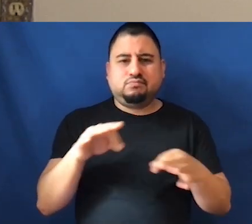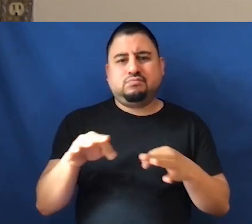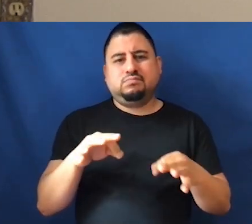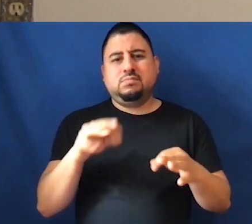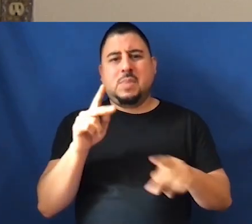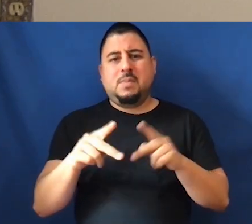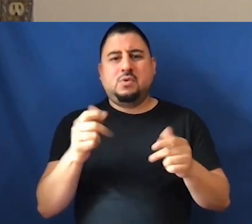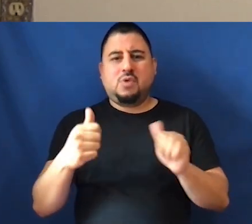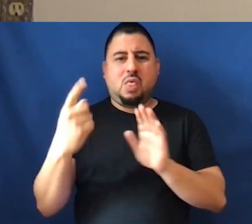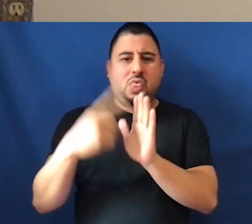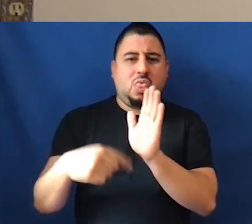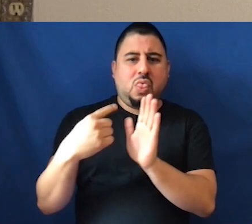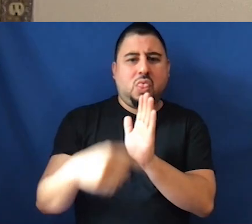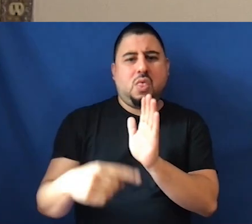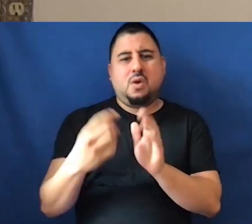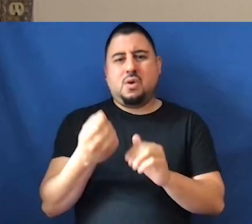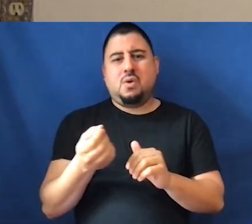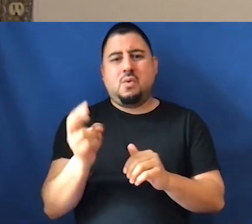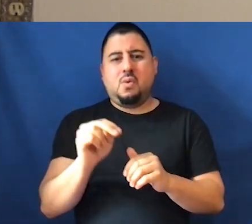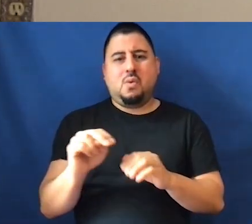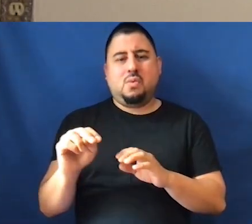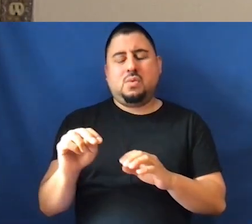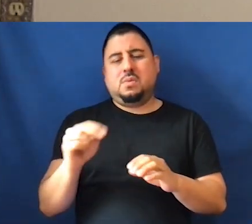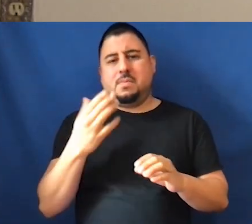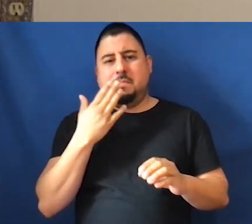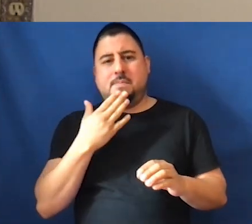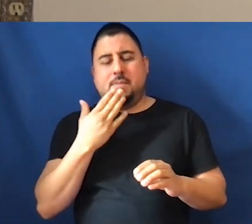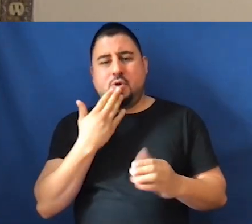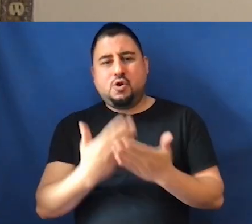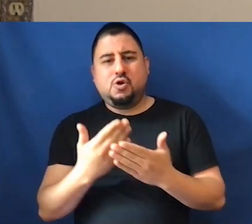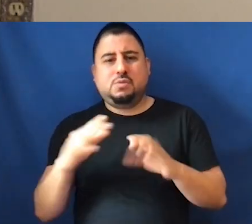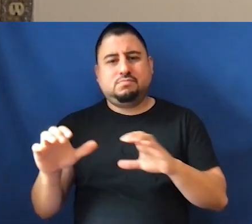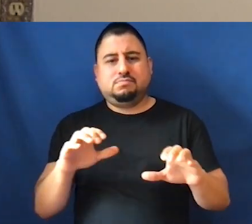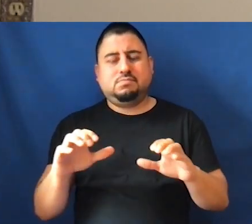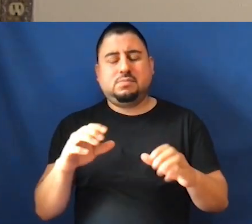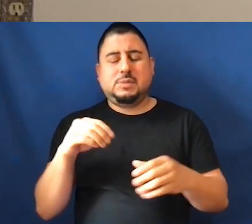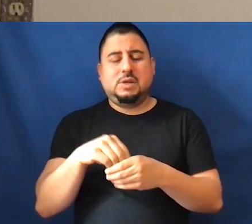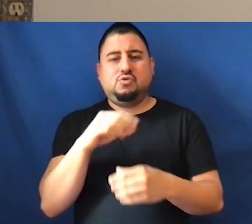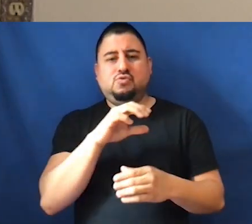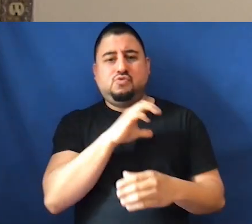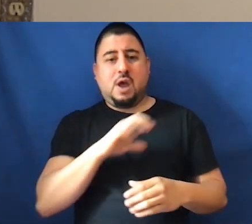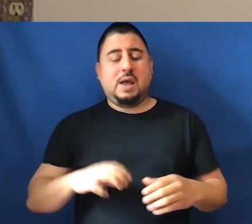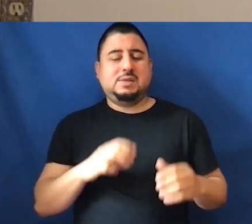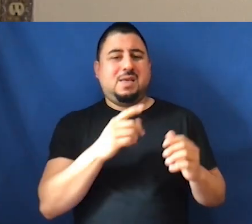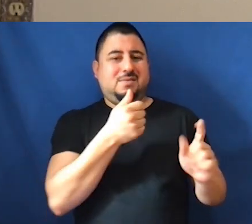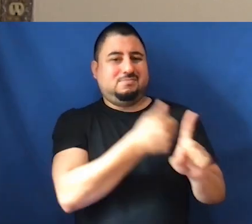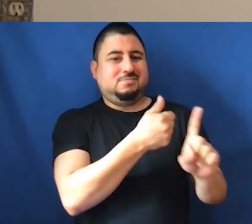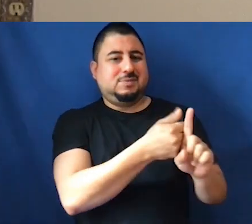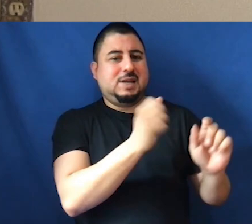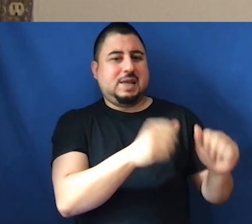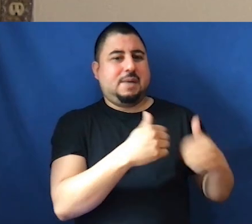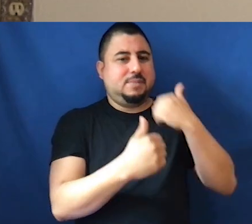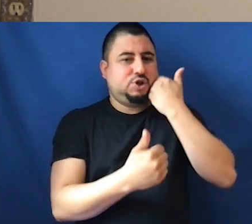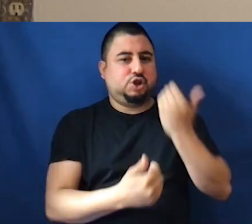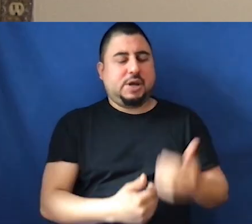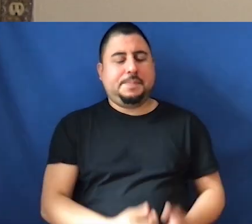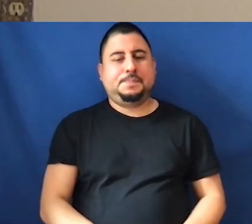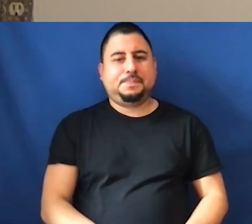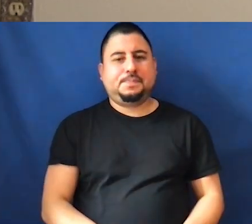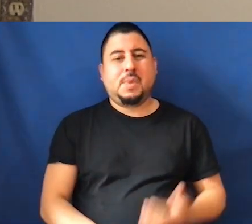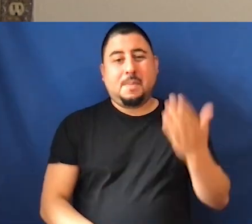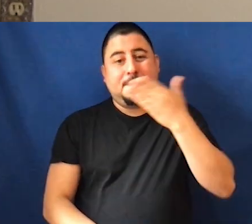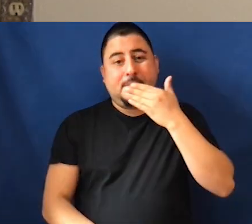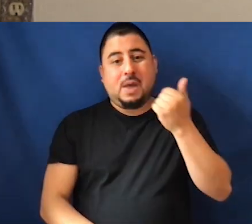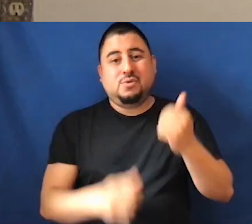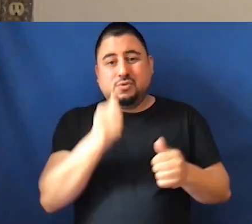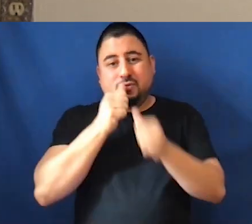who defame your good conduct in Christ may themselves be put to shame. For it is better